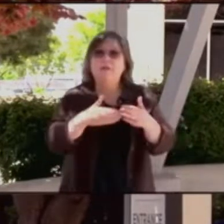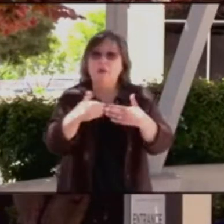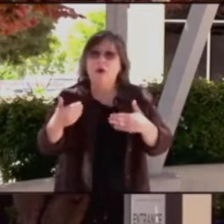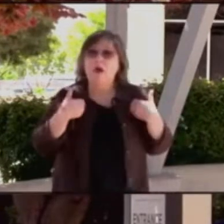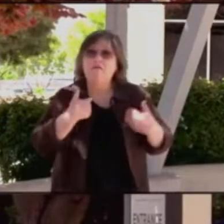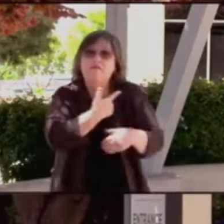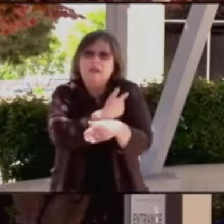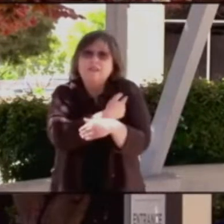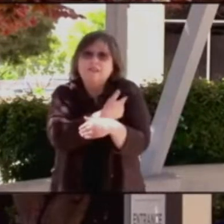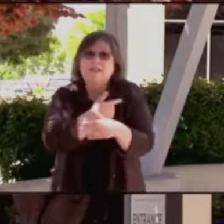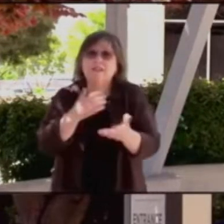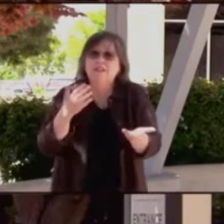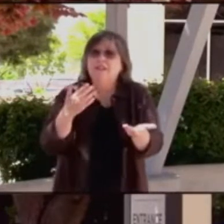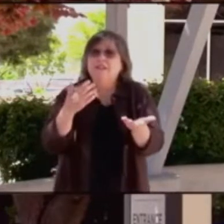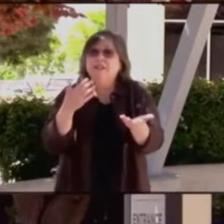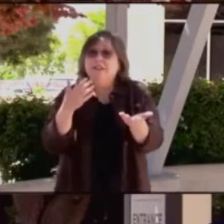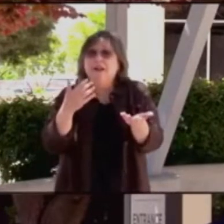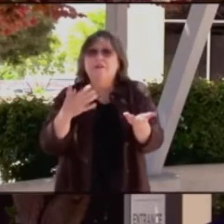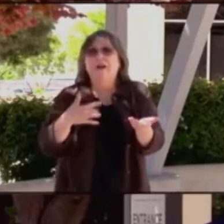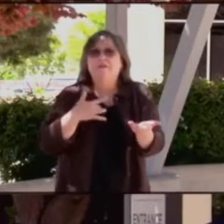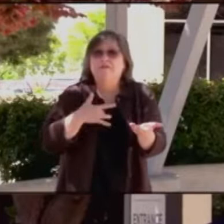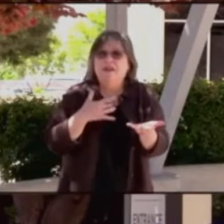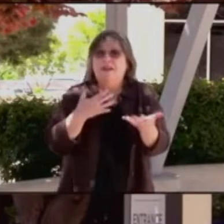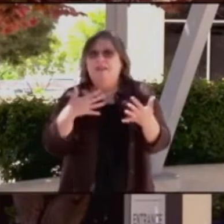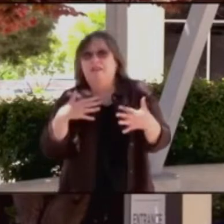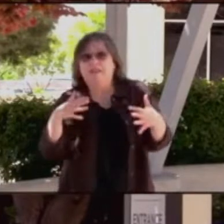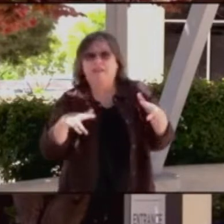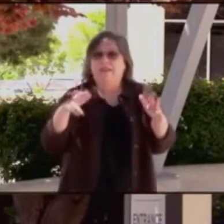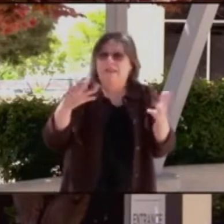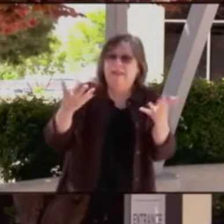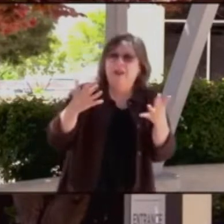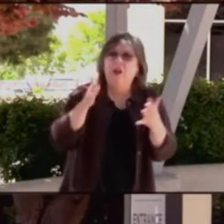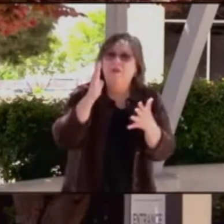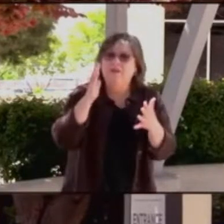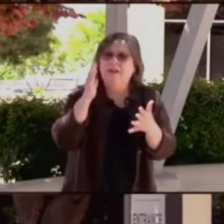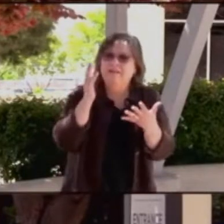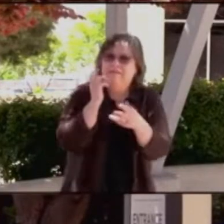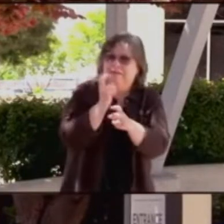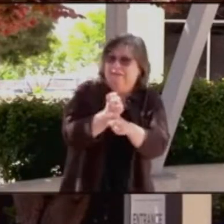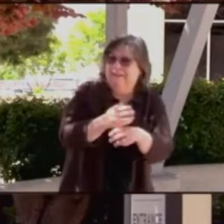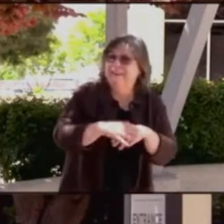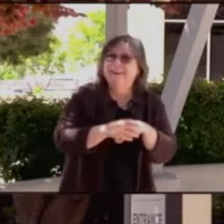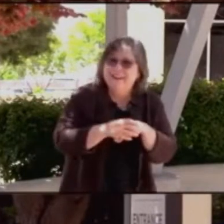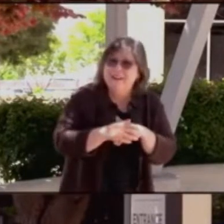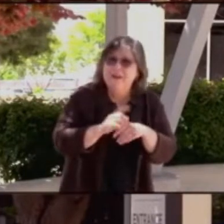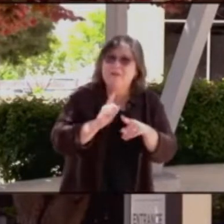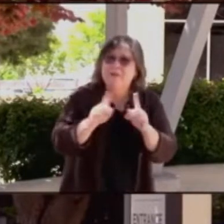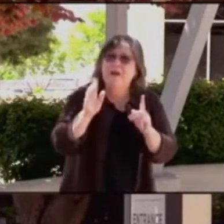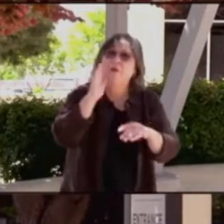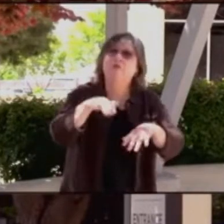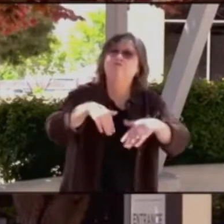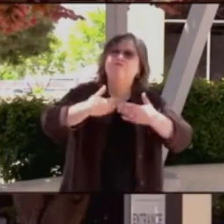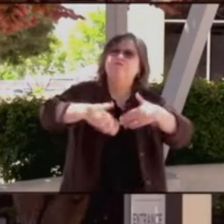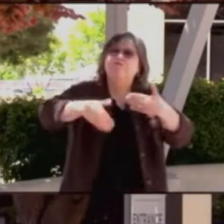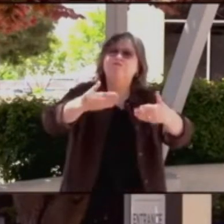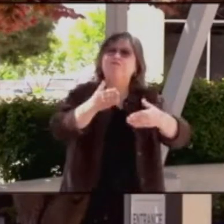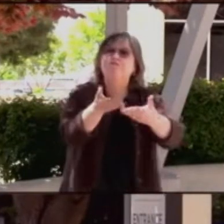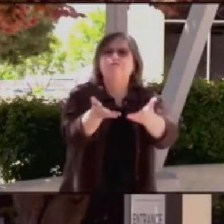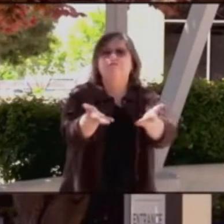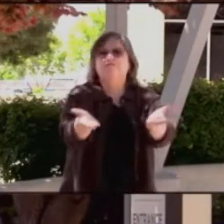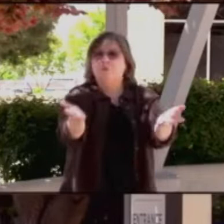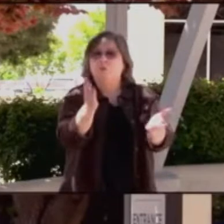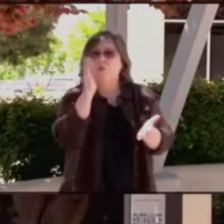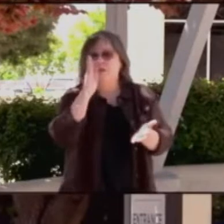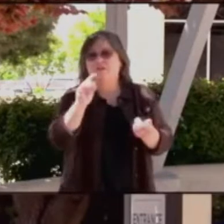And it's going to take time for many of us to make that change. Our new order ensures that everyone is safe